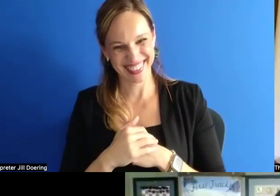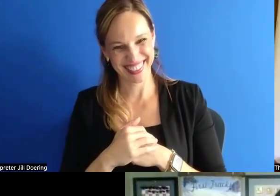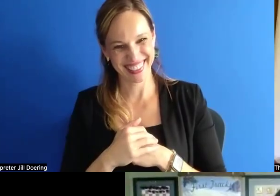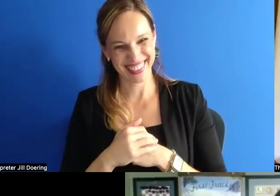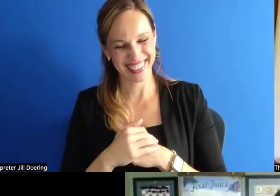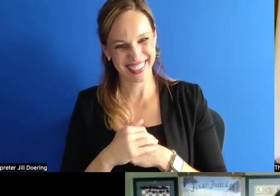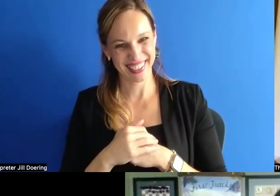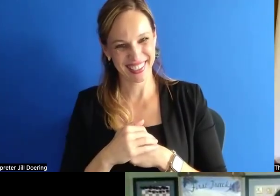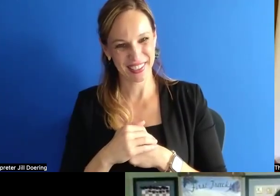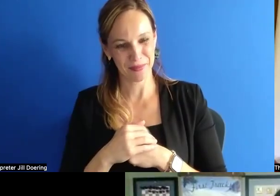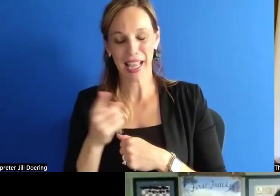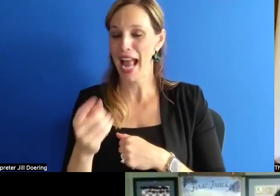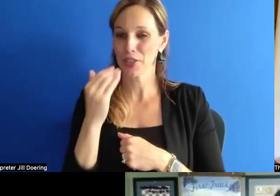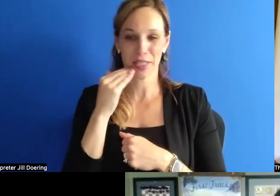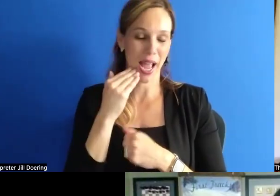movie magic.